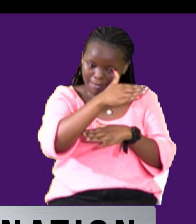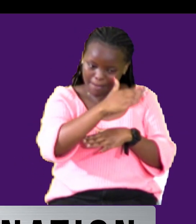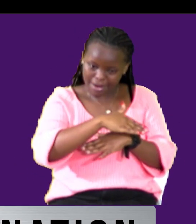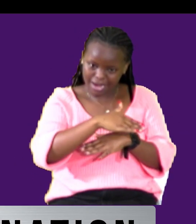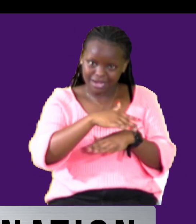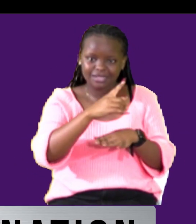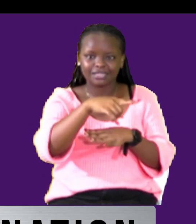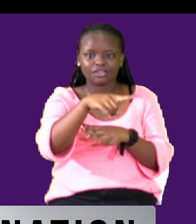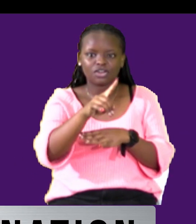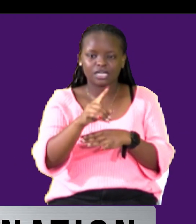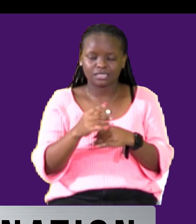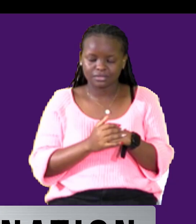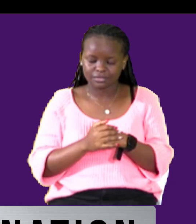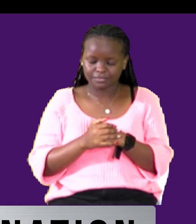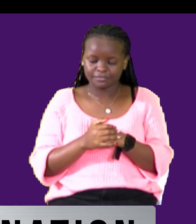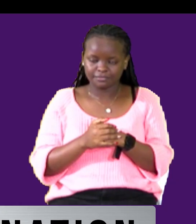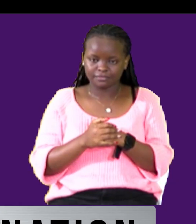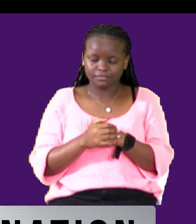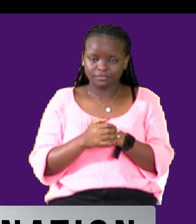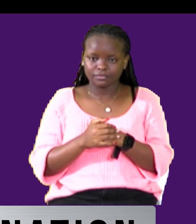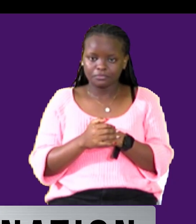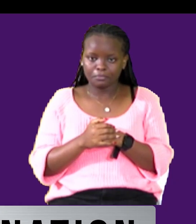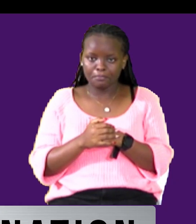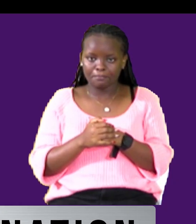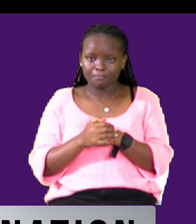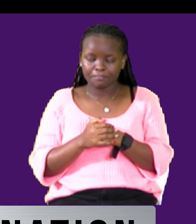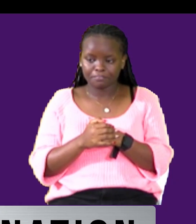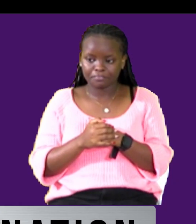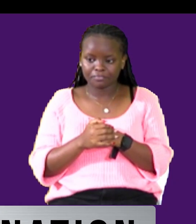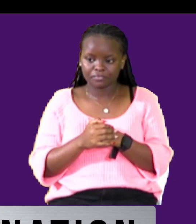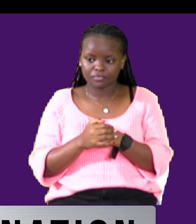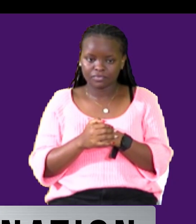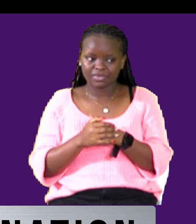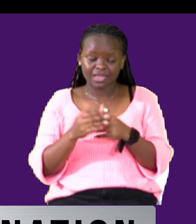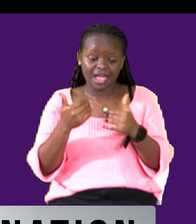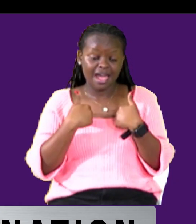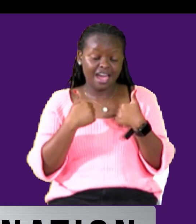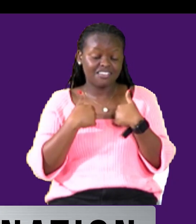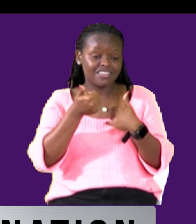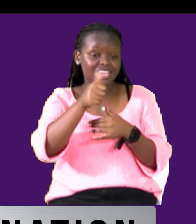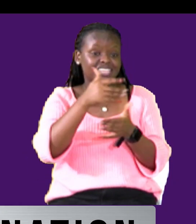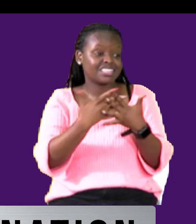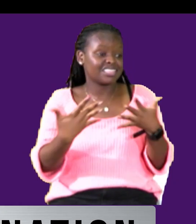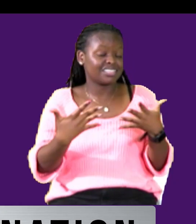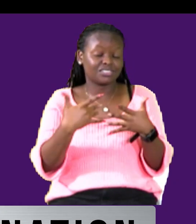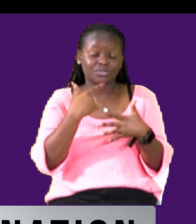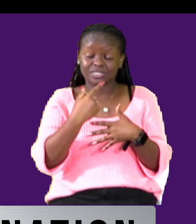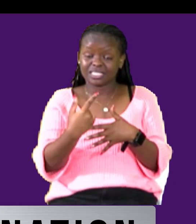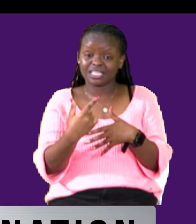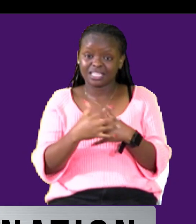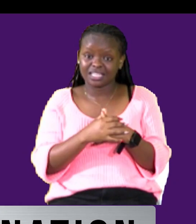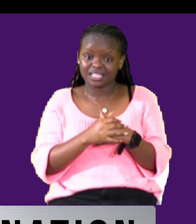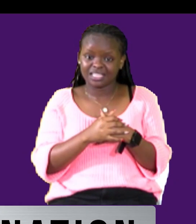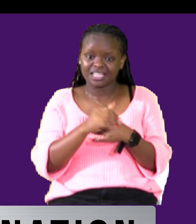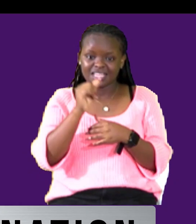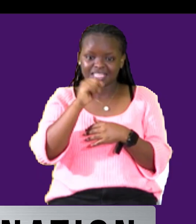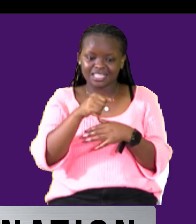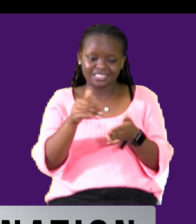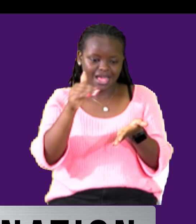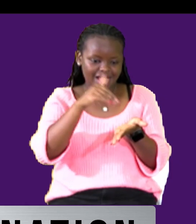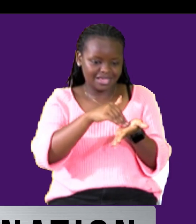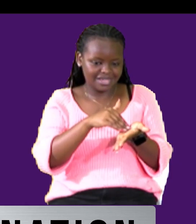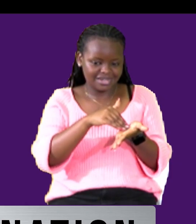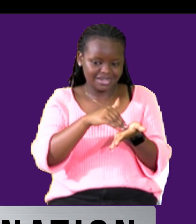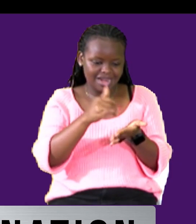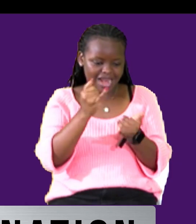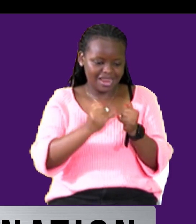and look where the rain started beating him. That's Do you have what I can anything to say about that tour, Dan Paul? Yeah. So again, the last time we were